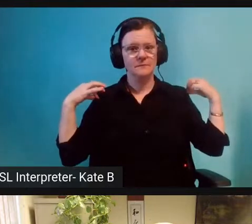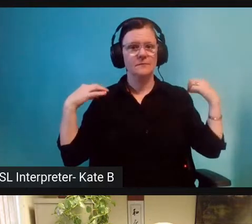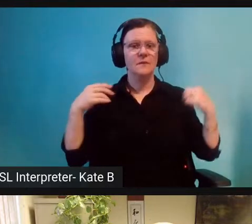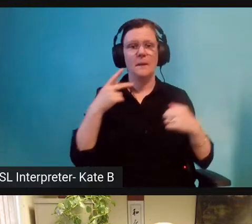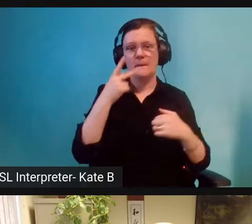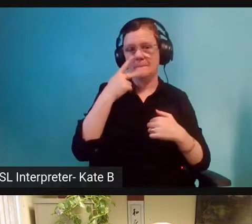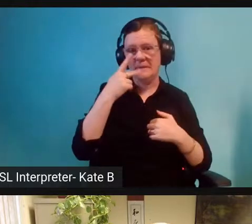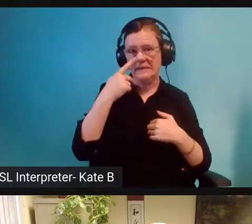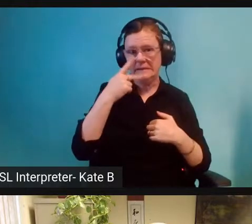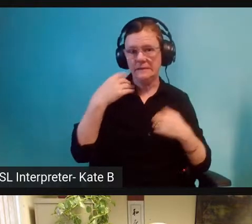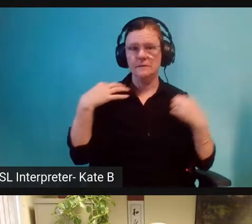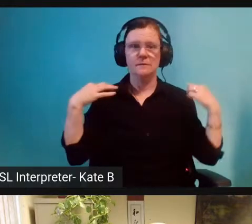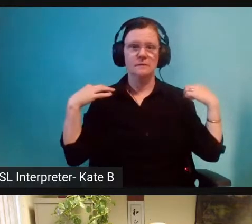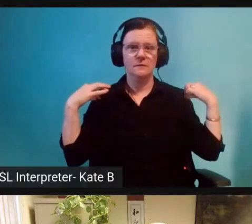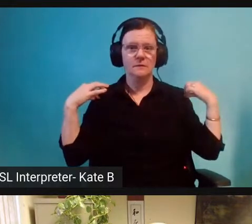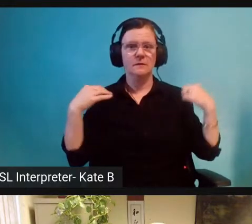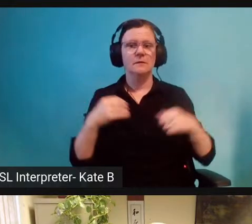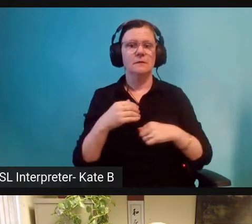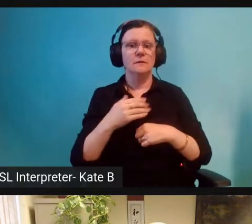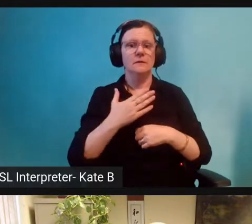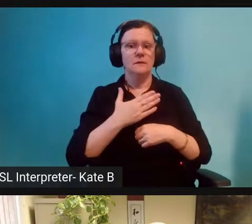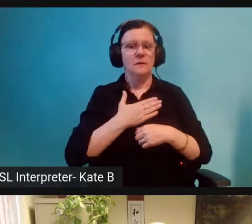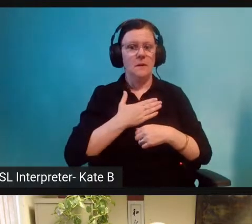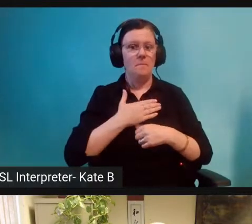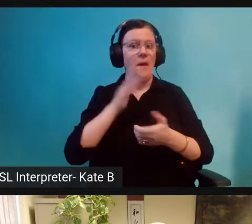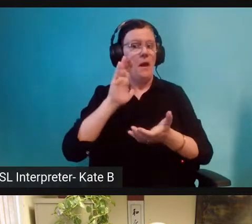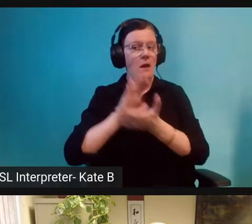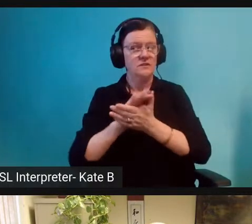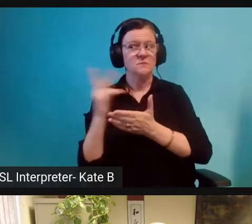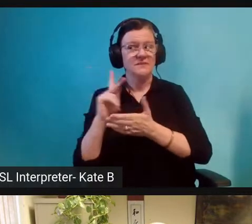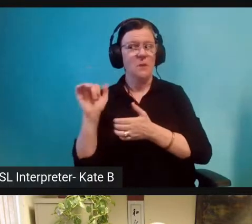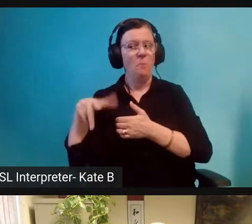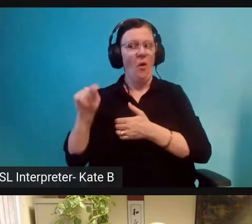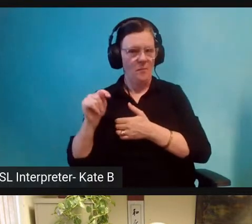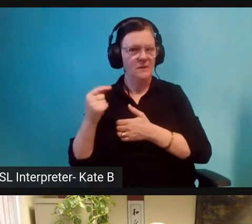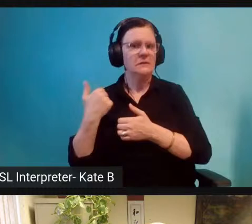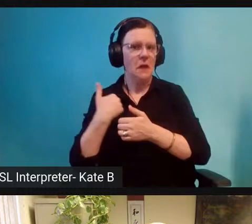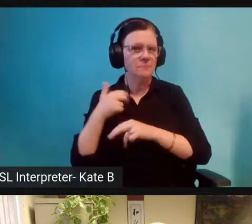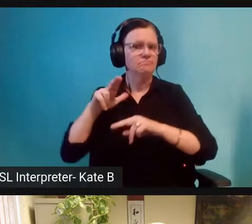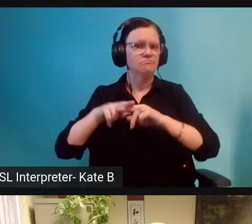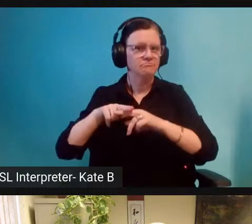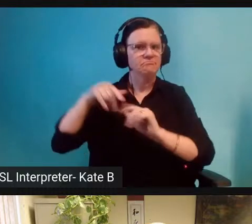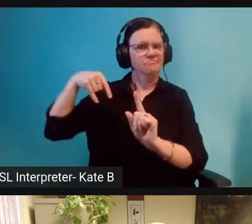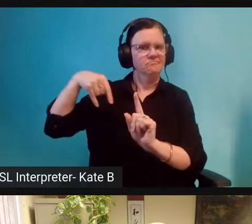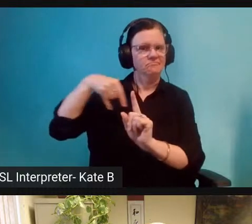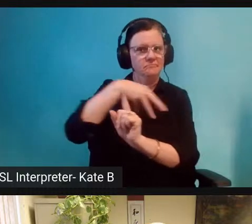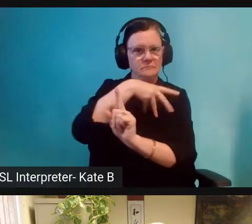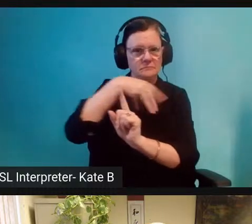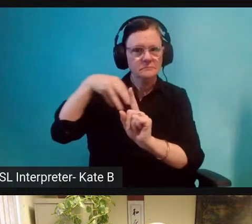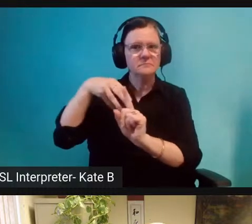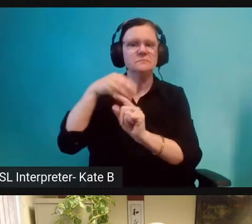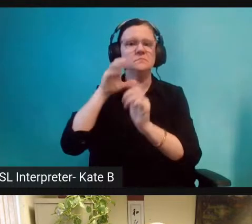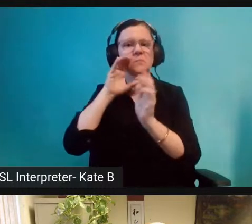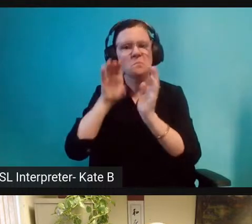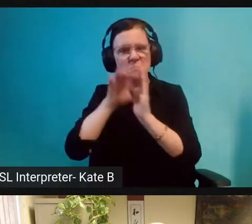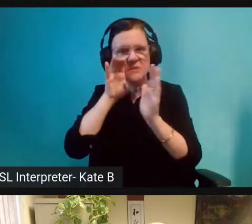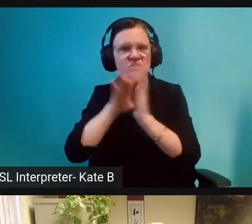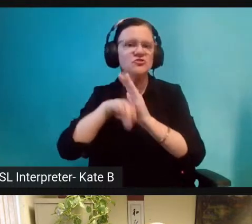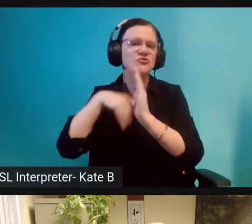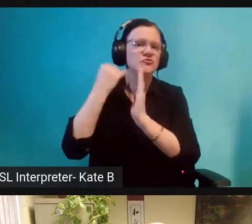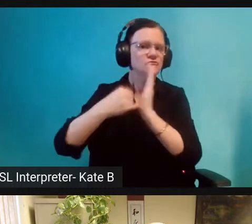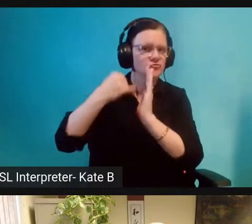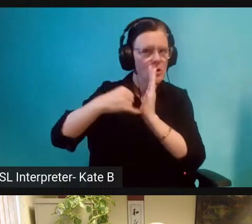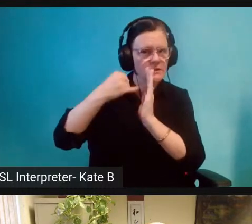we're in the foyer of my husband and my apartment. And we have drawings